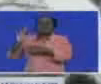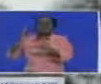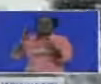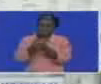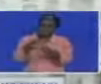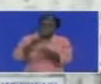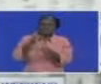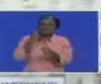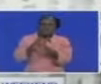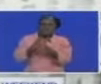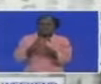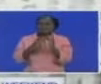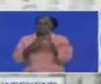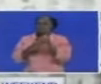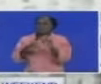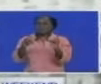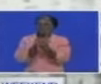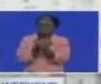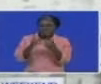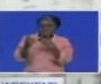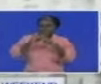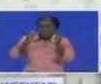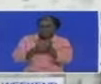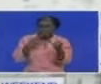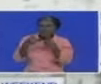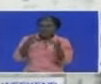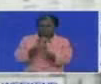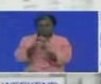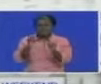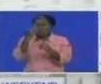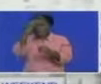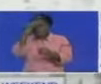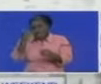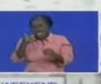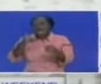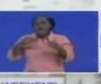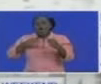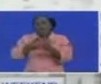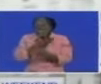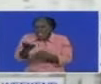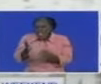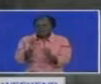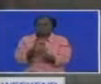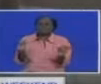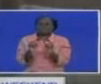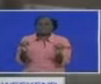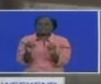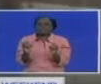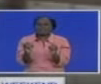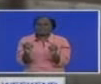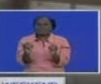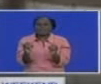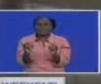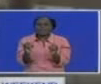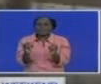word that never featured in discussions and conversations because it was almost non-existent. It